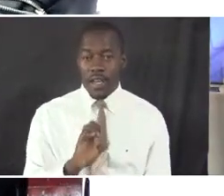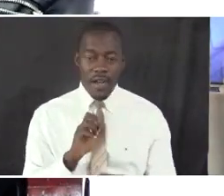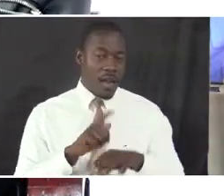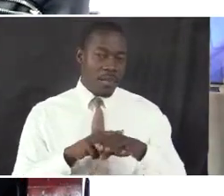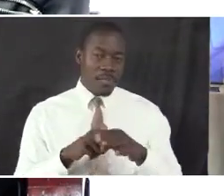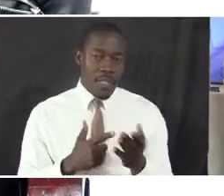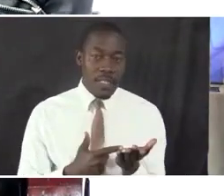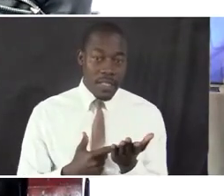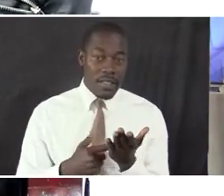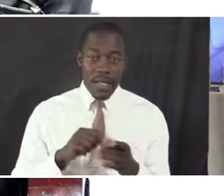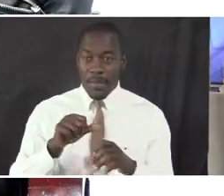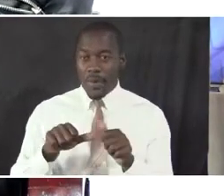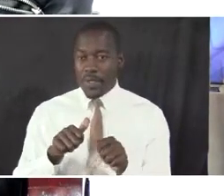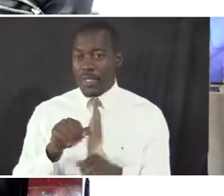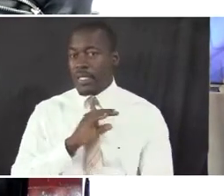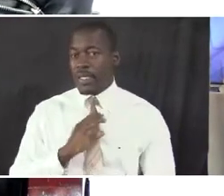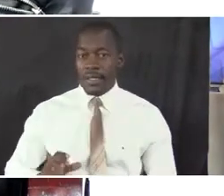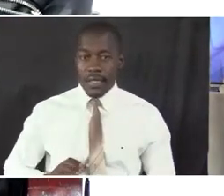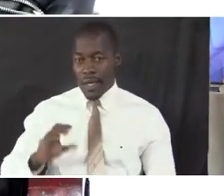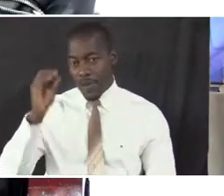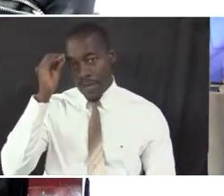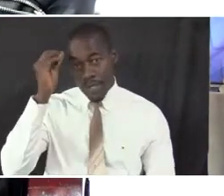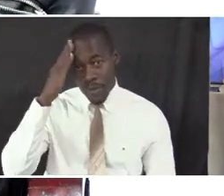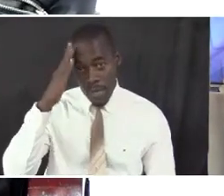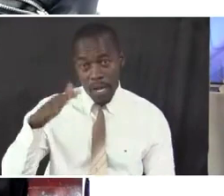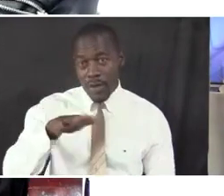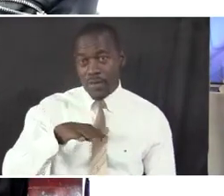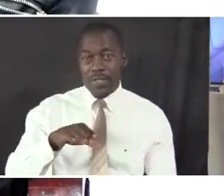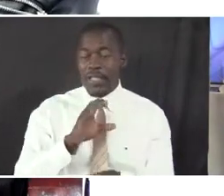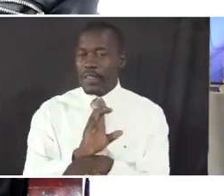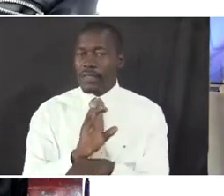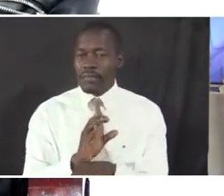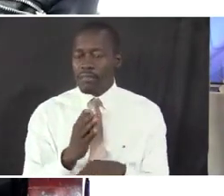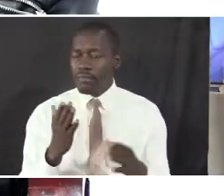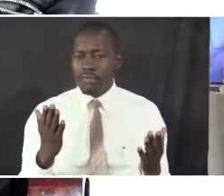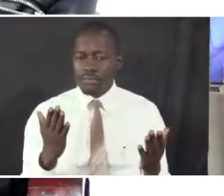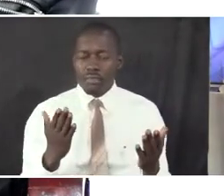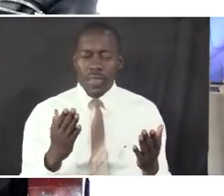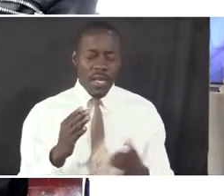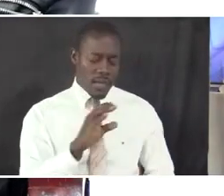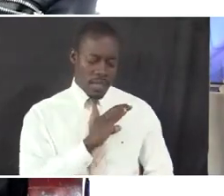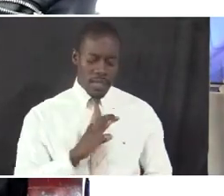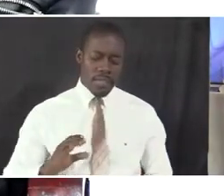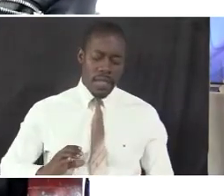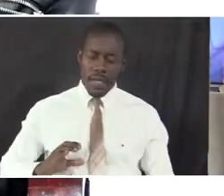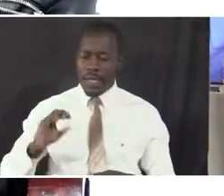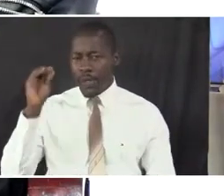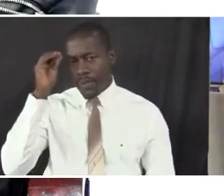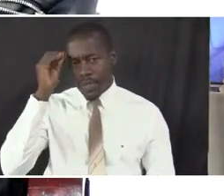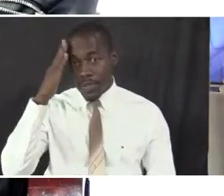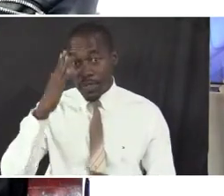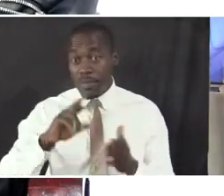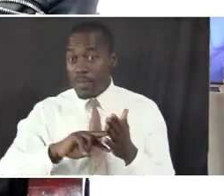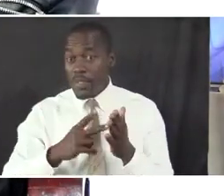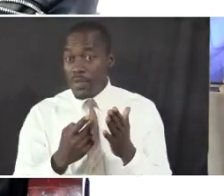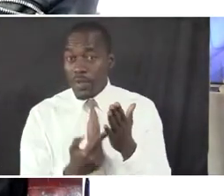about Christian education in modern times, what is Christian education?